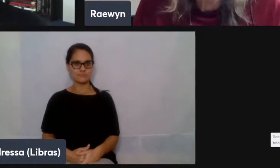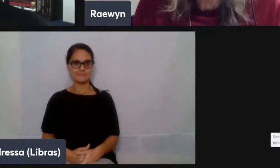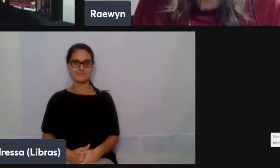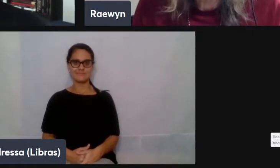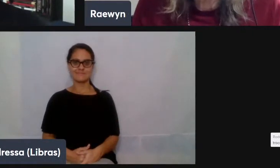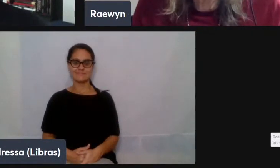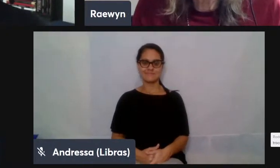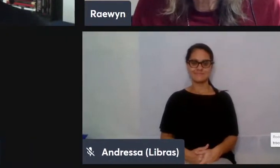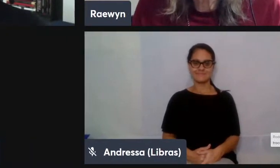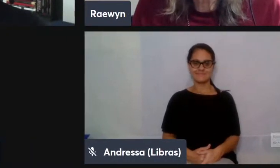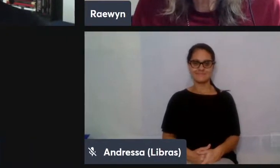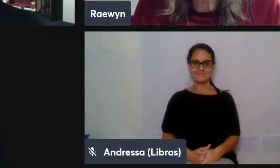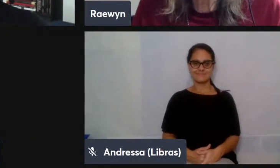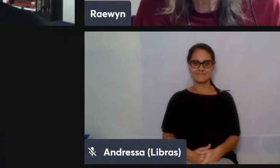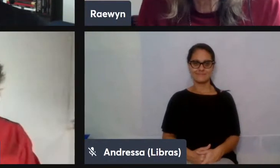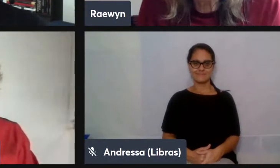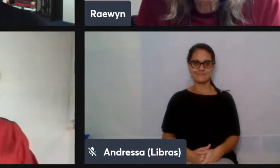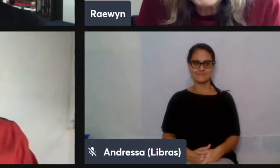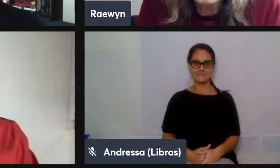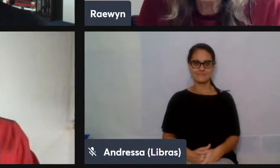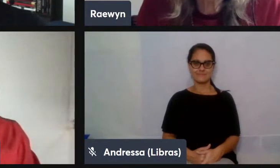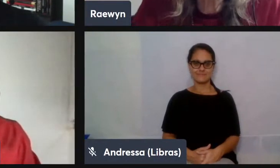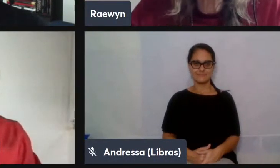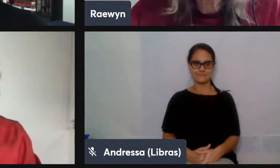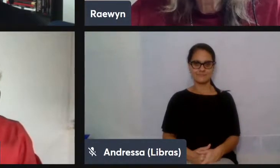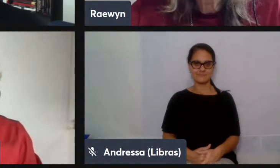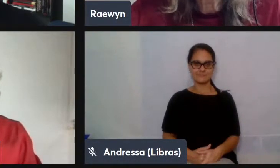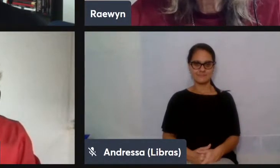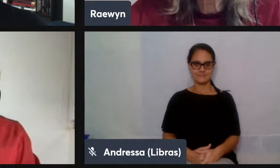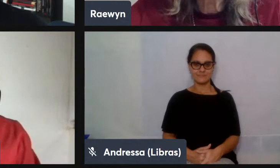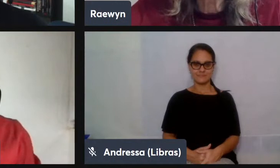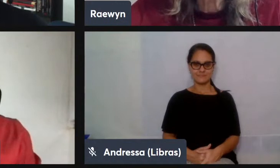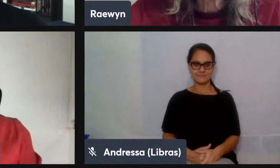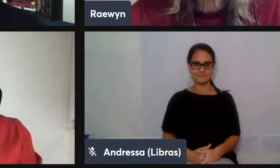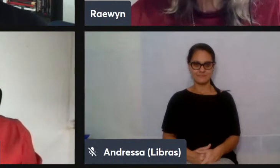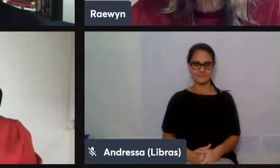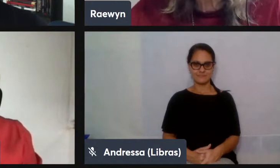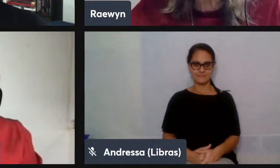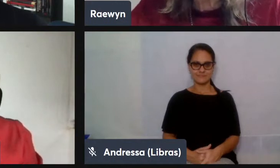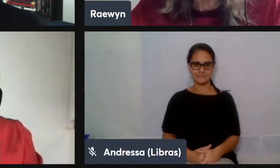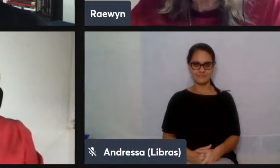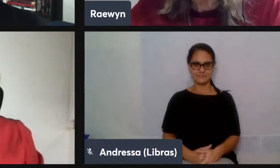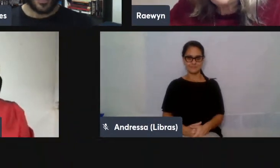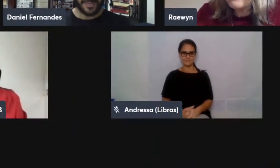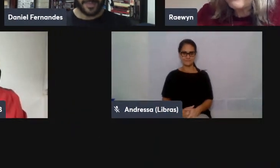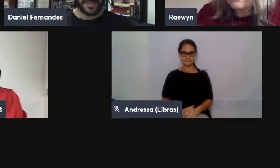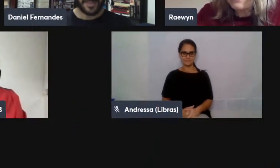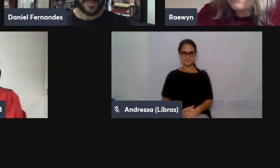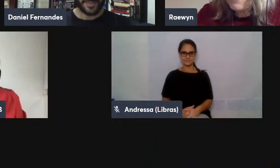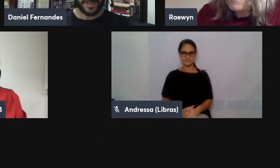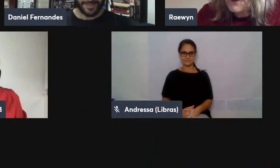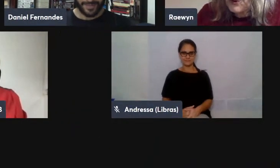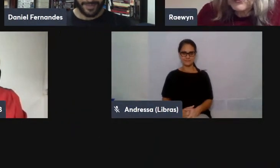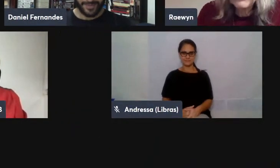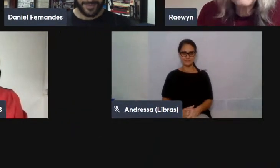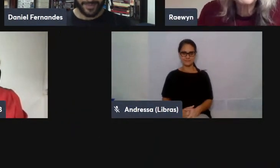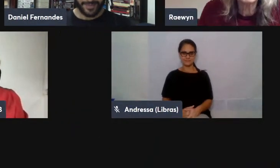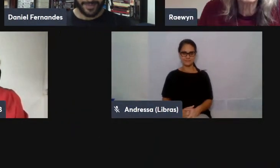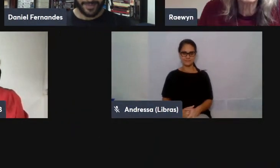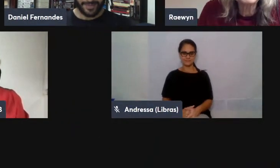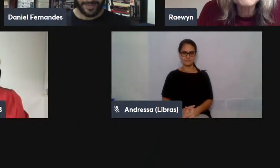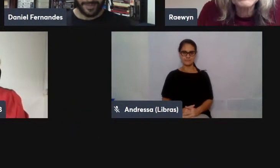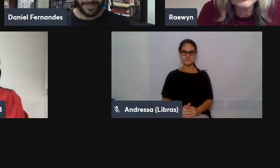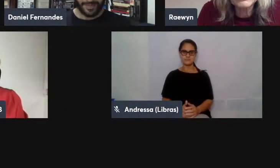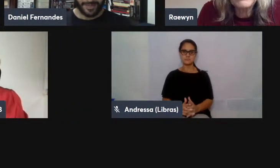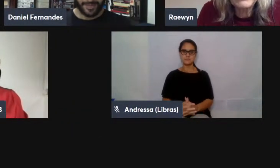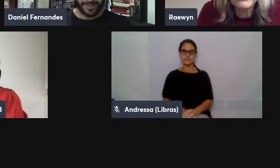listening. We can now return to the normal screen and for